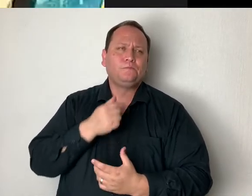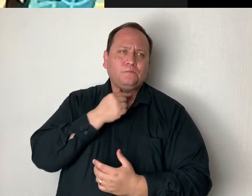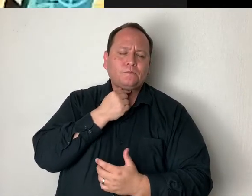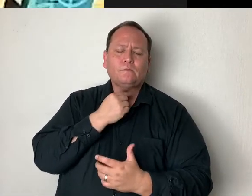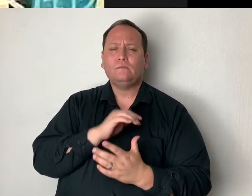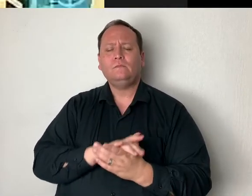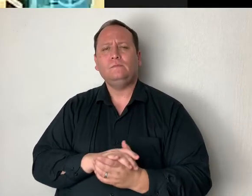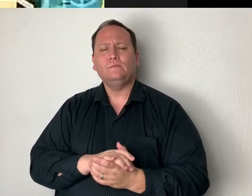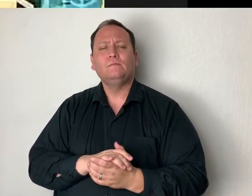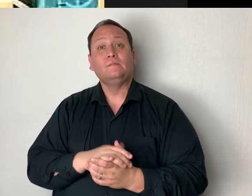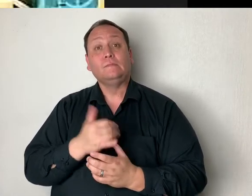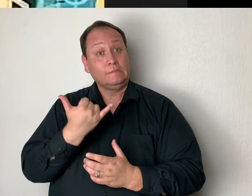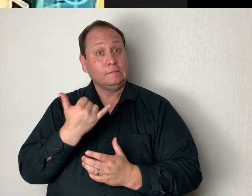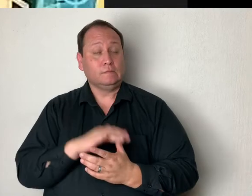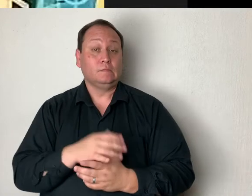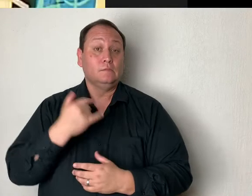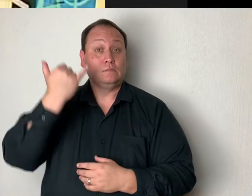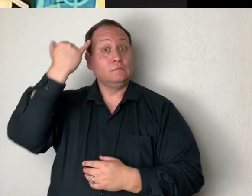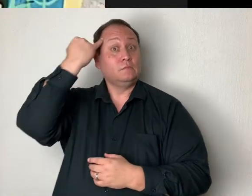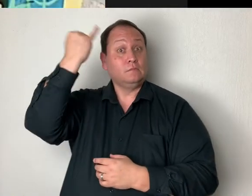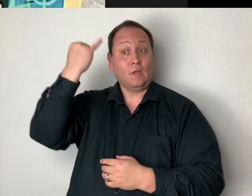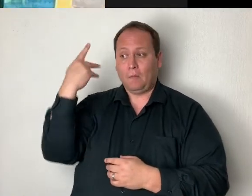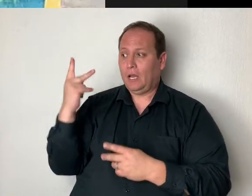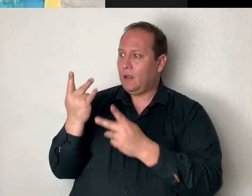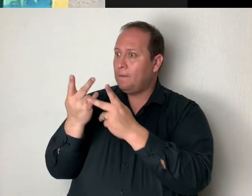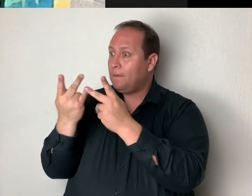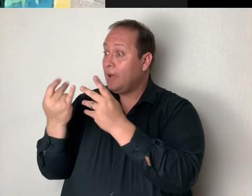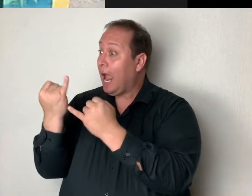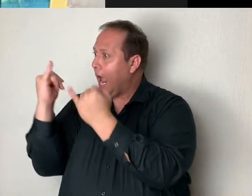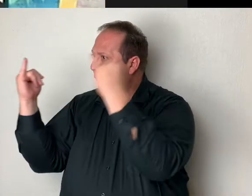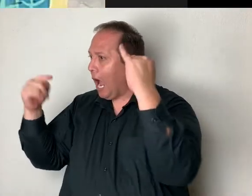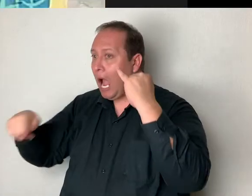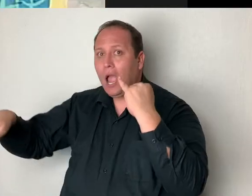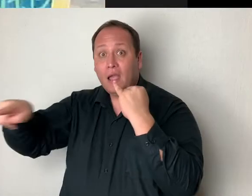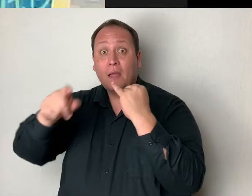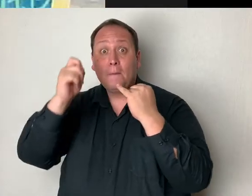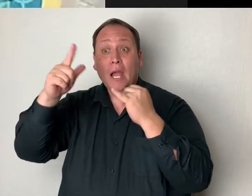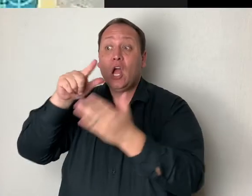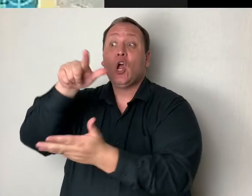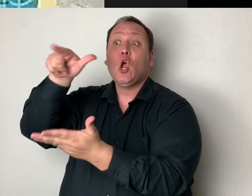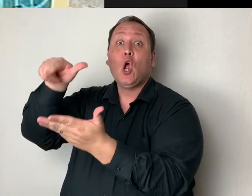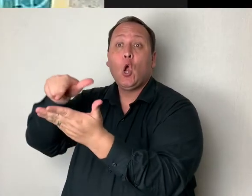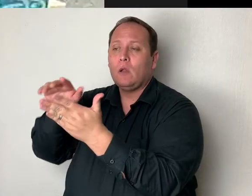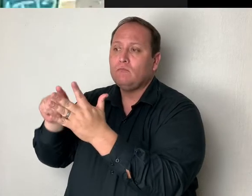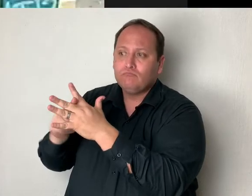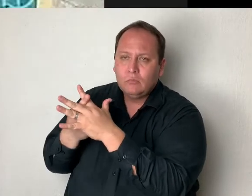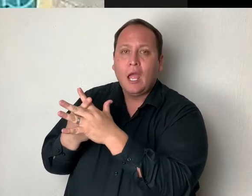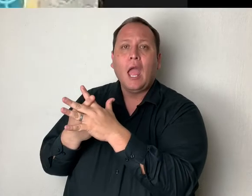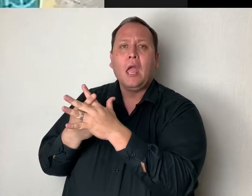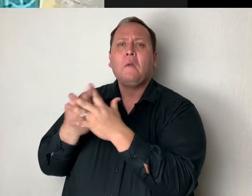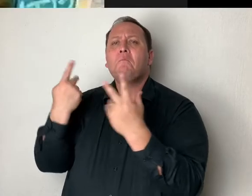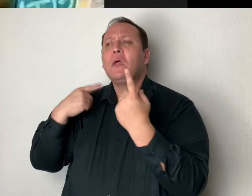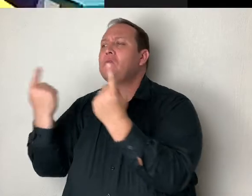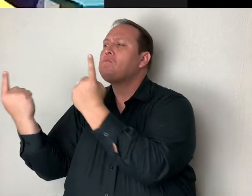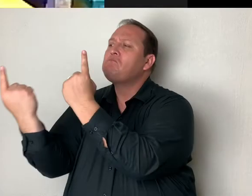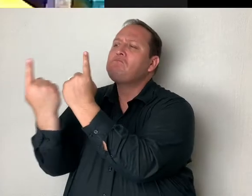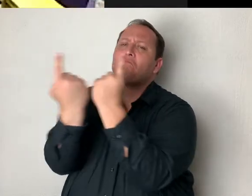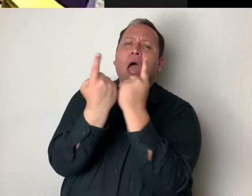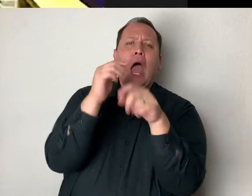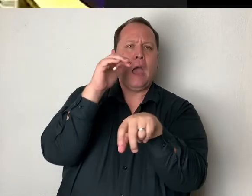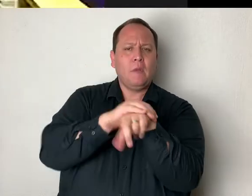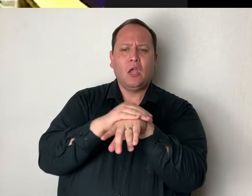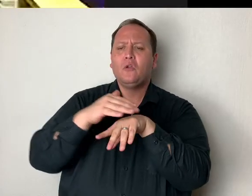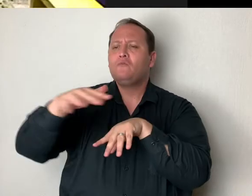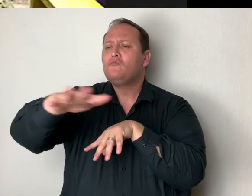the idea of the garden has been to create a space where people can make friends across the border. The garden is located